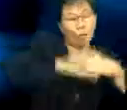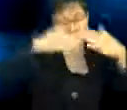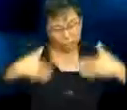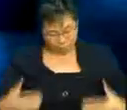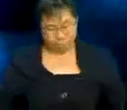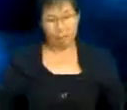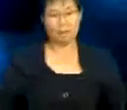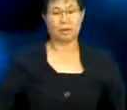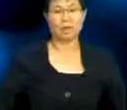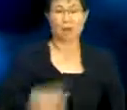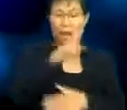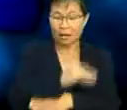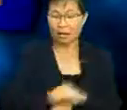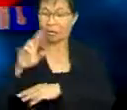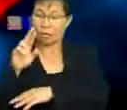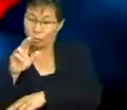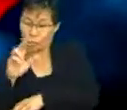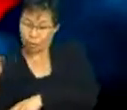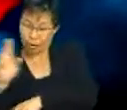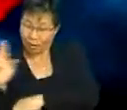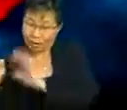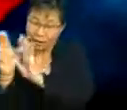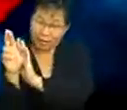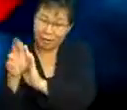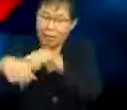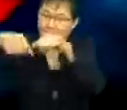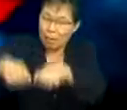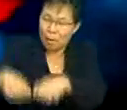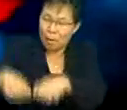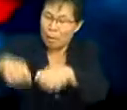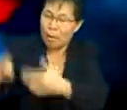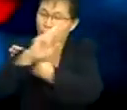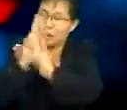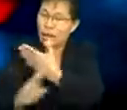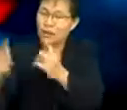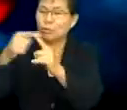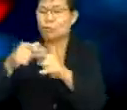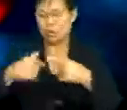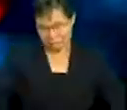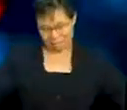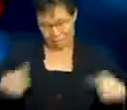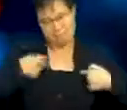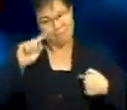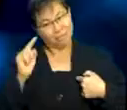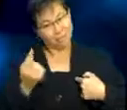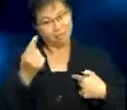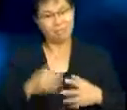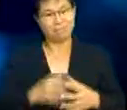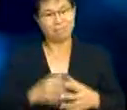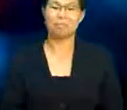oxygen all over the body, while the right ventricle only pumps blood to the lungs.